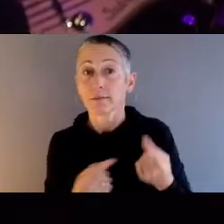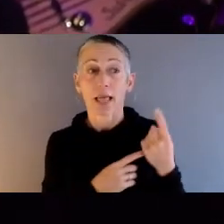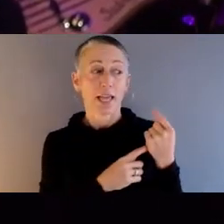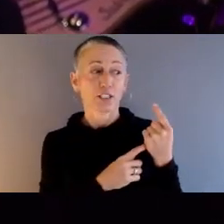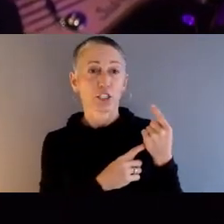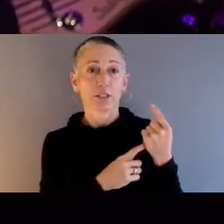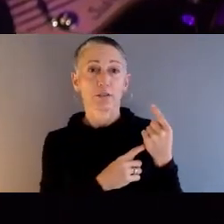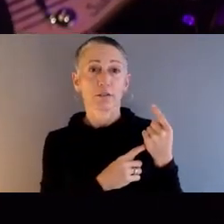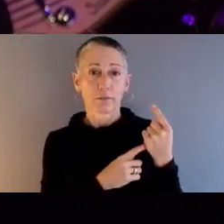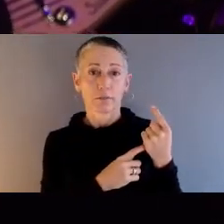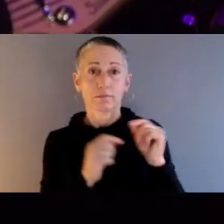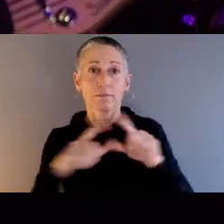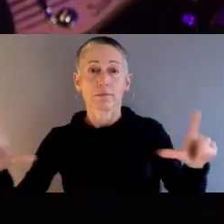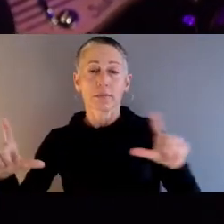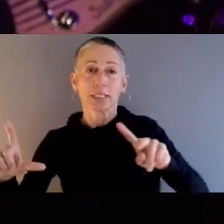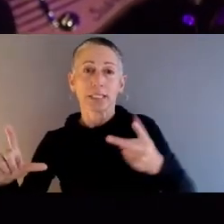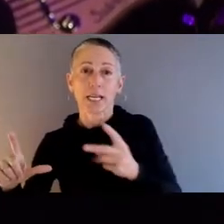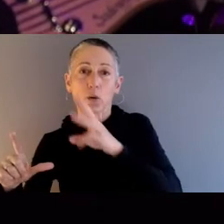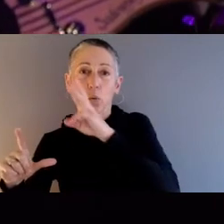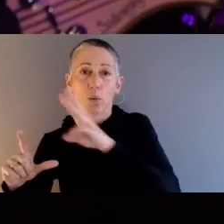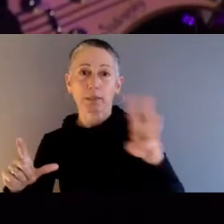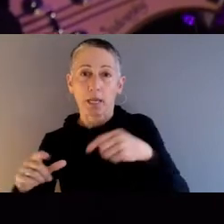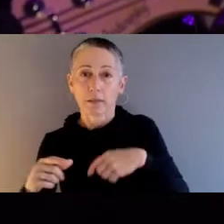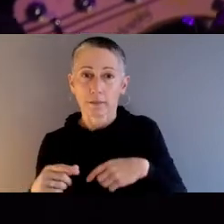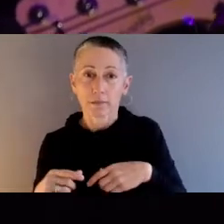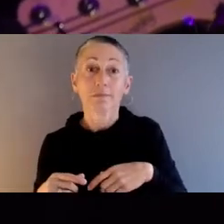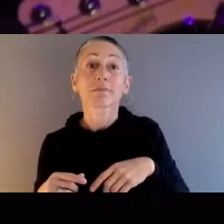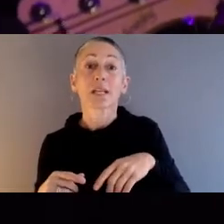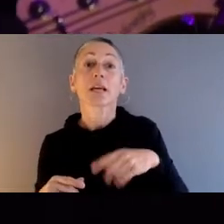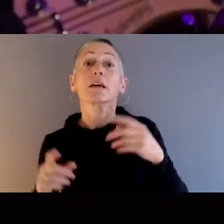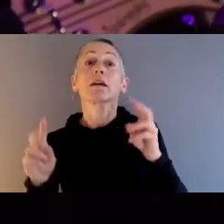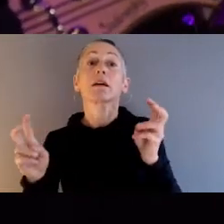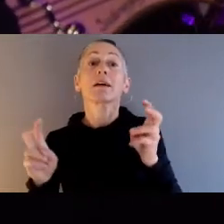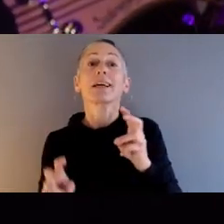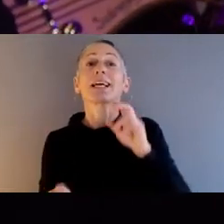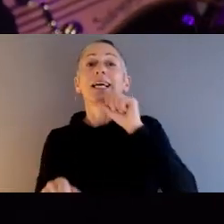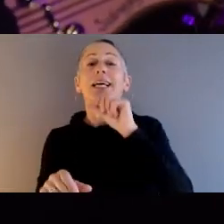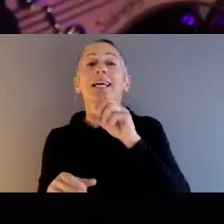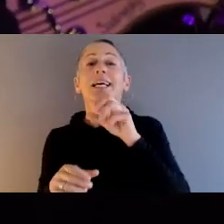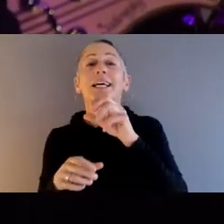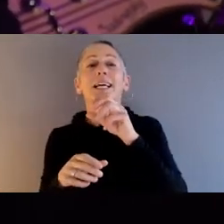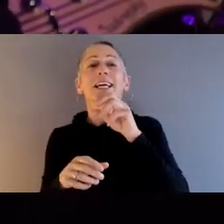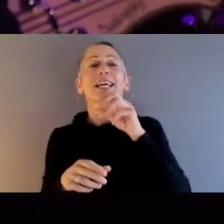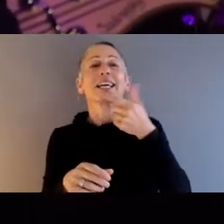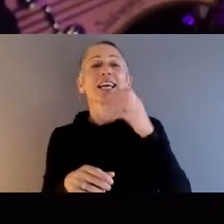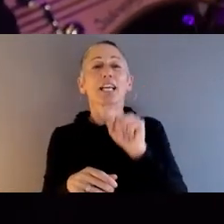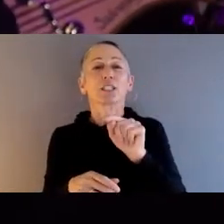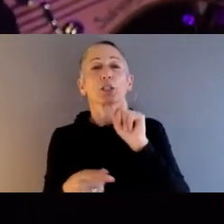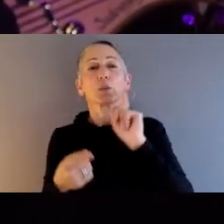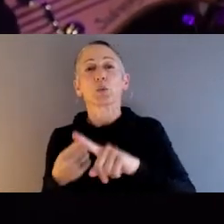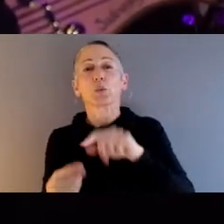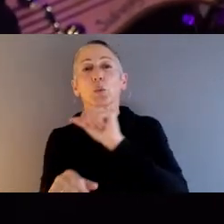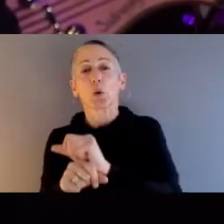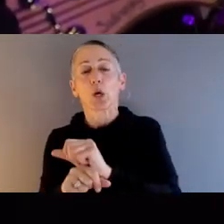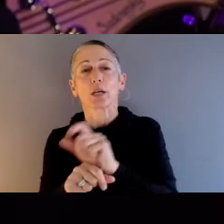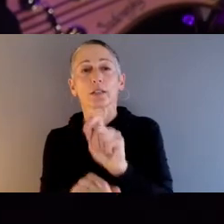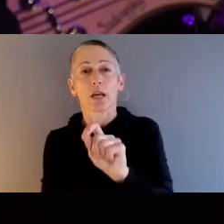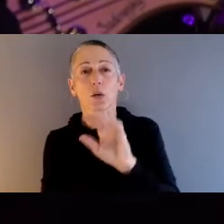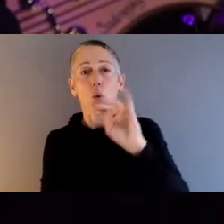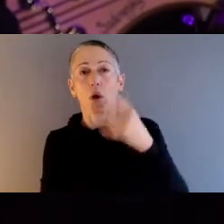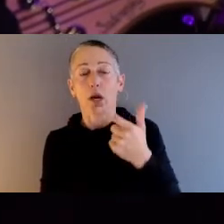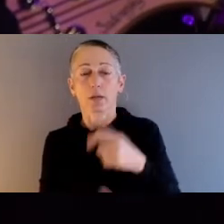called gettowork.org. And that website addresses the question of who gets to work in this post-pandemic moment when we're